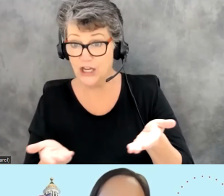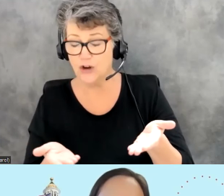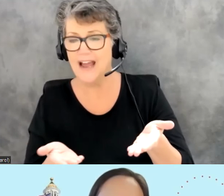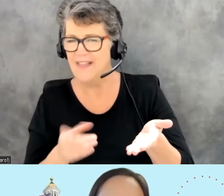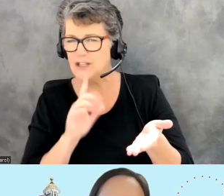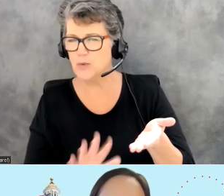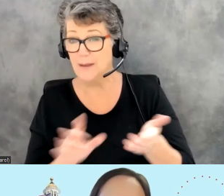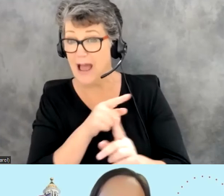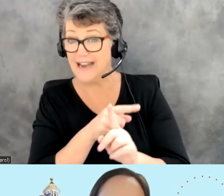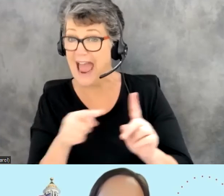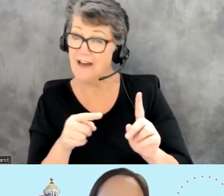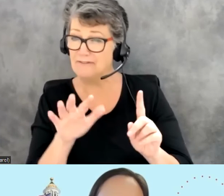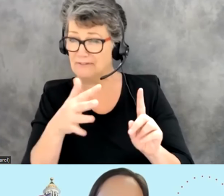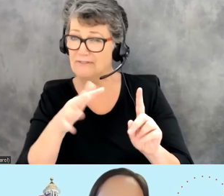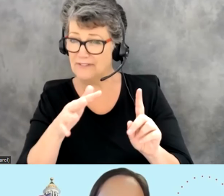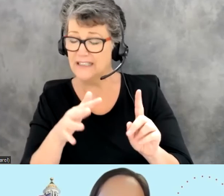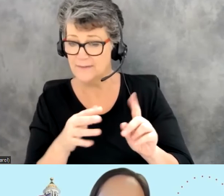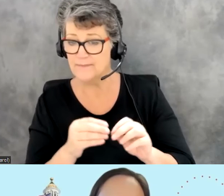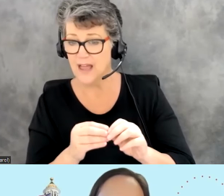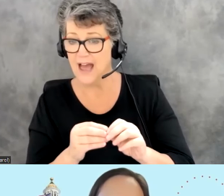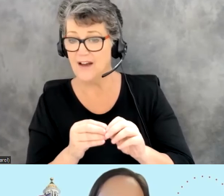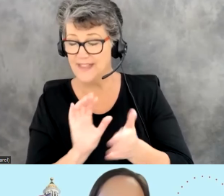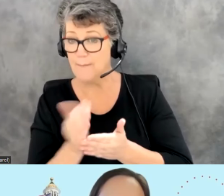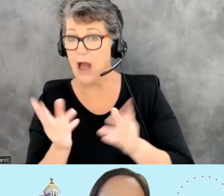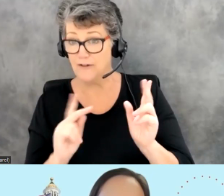really about half, give or take, of the amount of